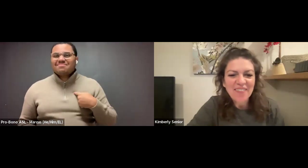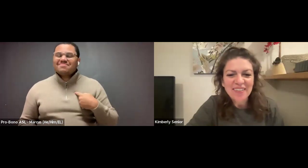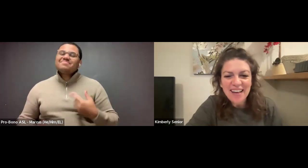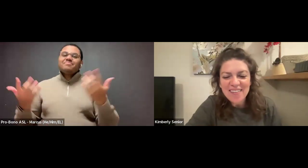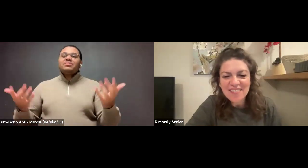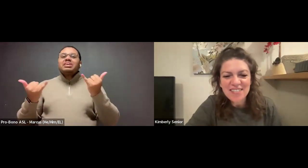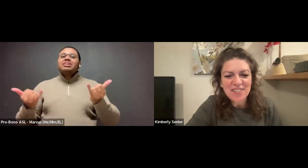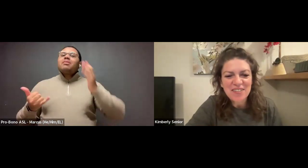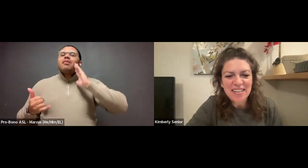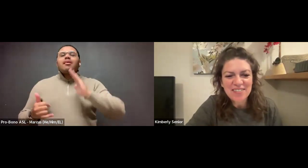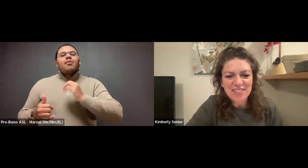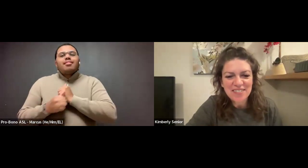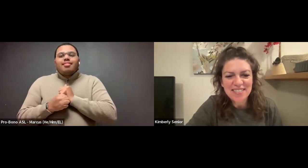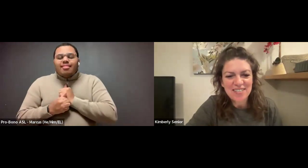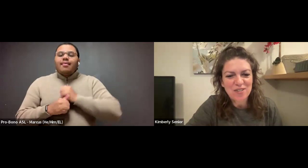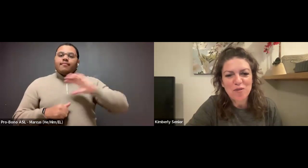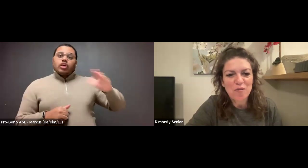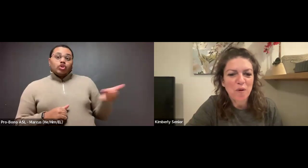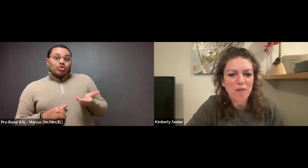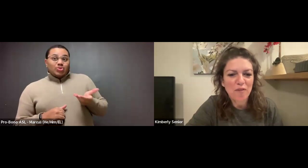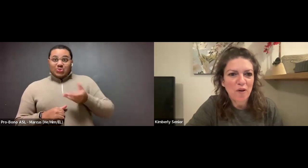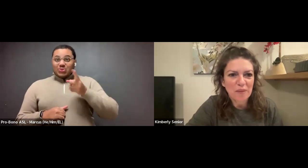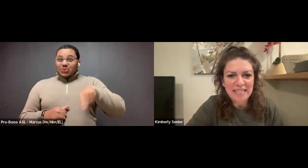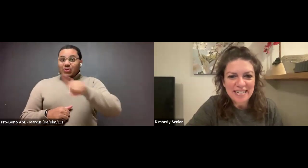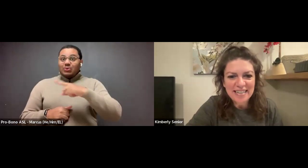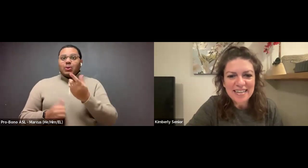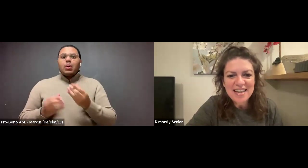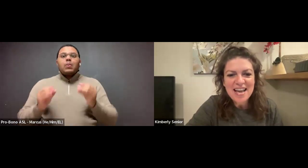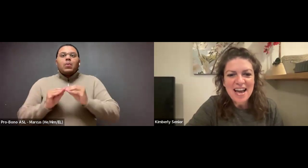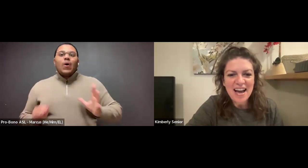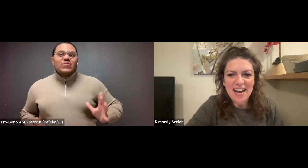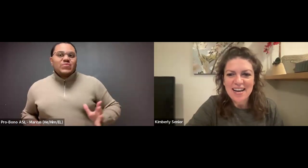And now I would love to introduce to you more formally,